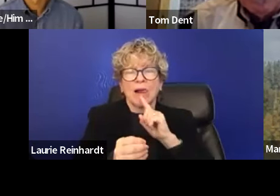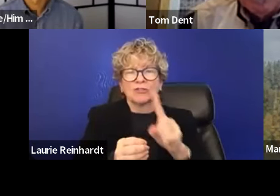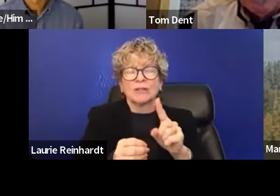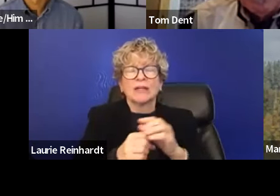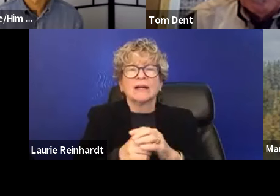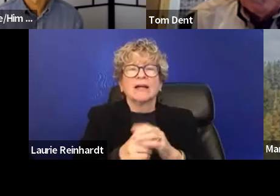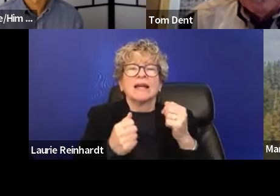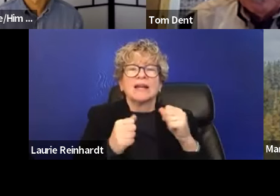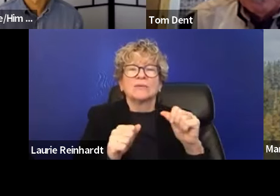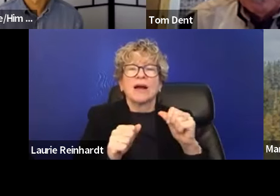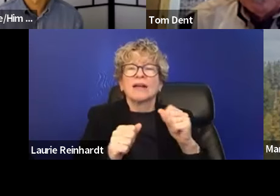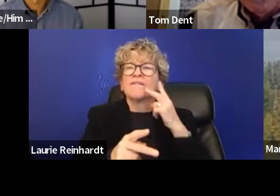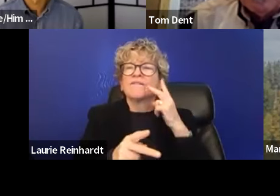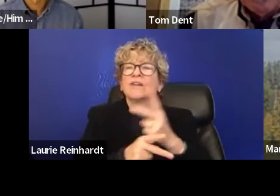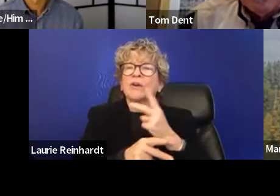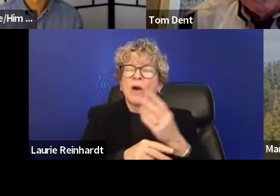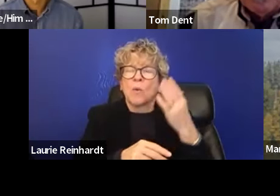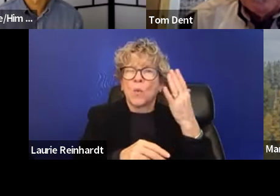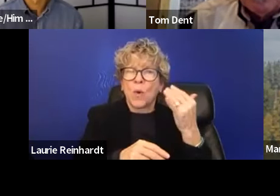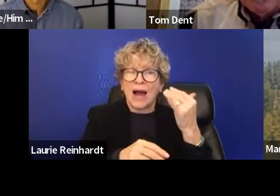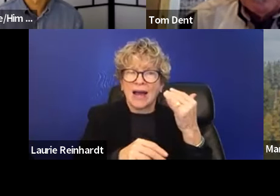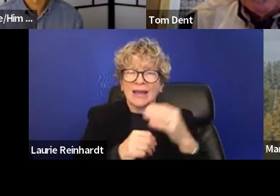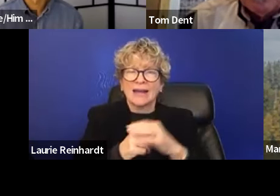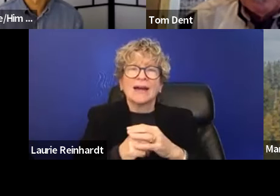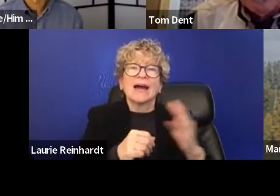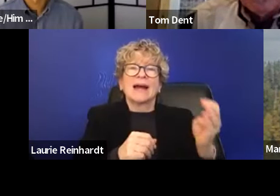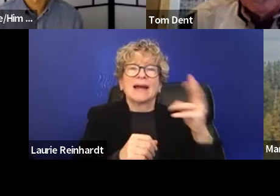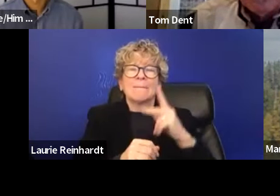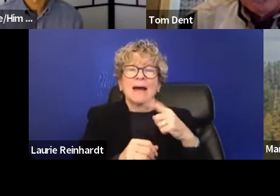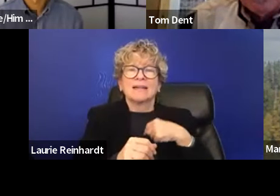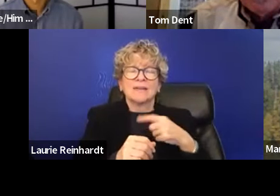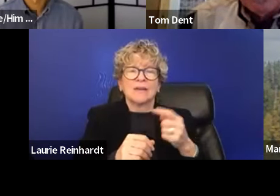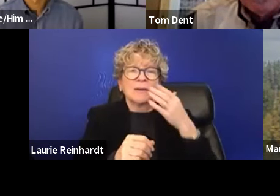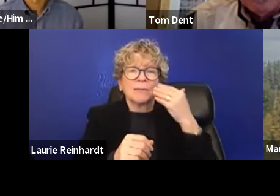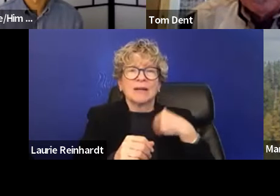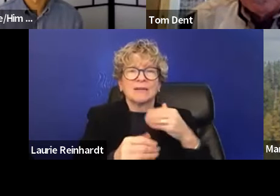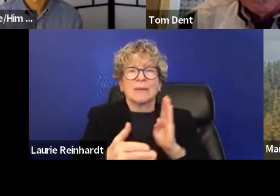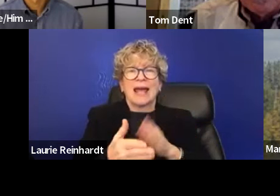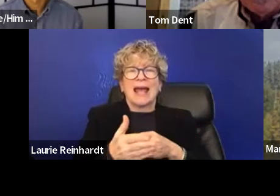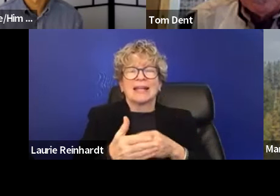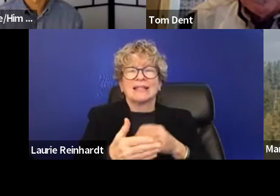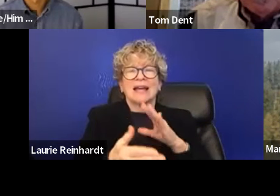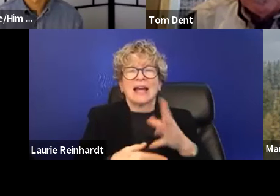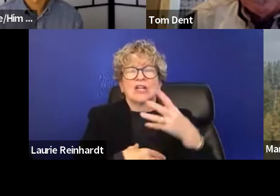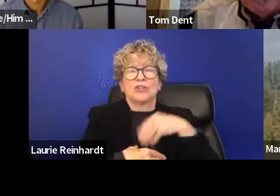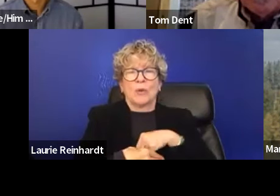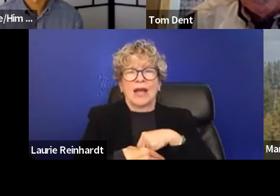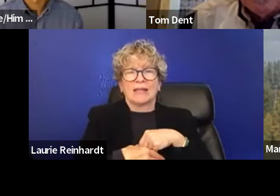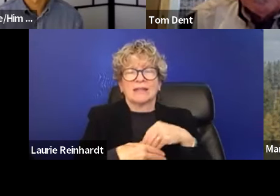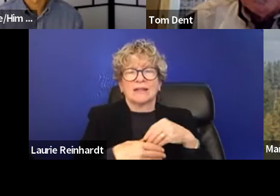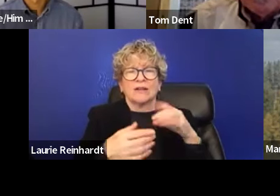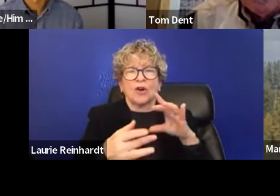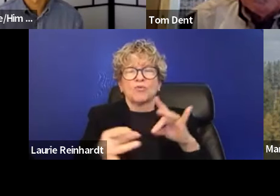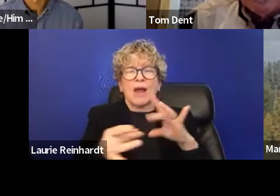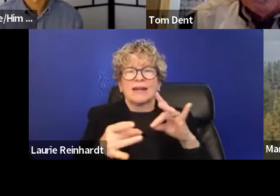a lot of time trying to figure out why this is the case, and I come back to how we've all been ground down by anti-trans rhetoric. There's a meta-analysis called